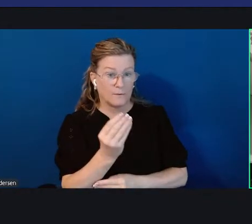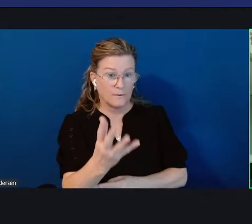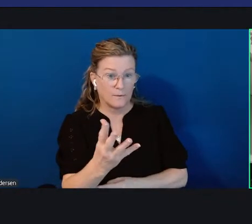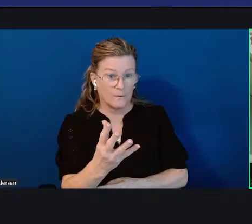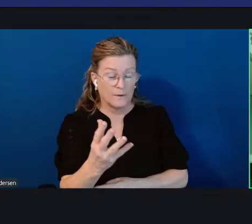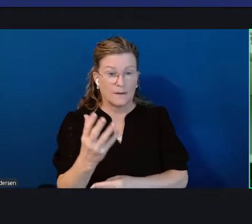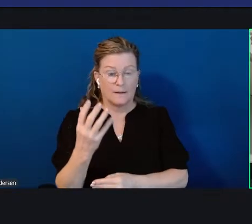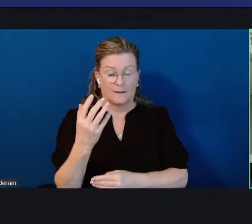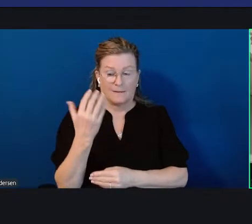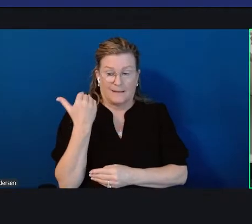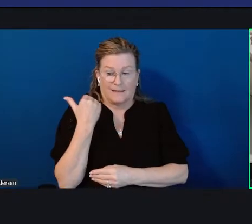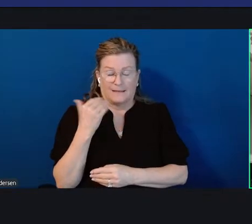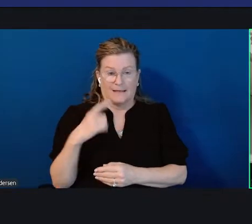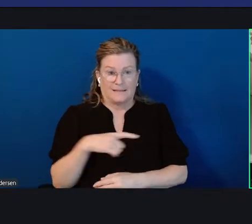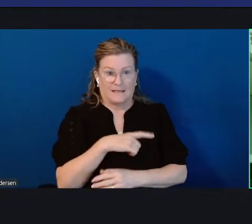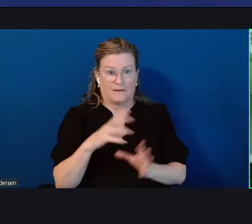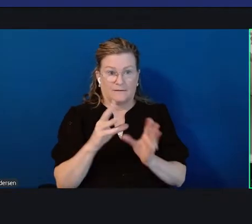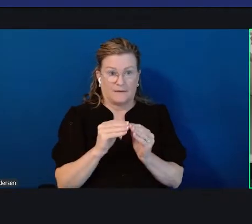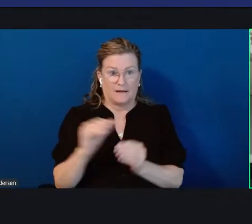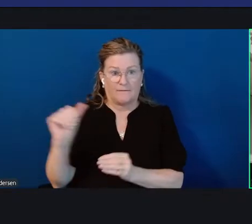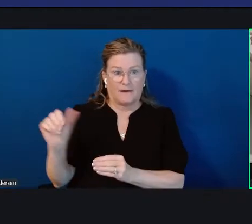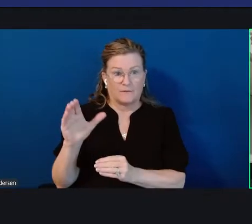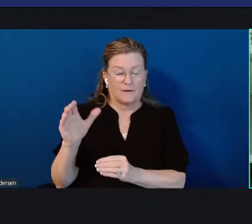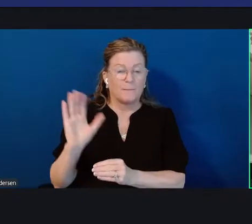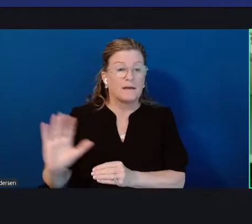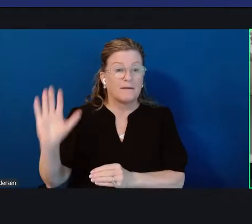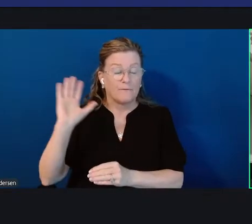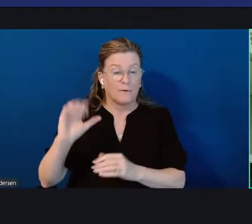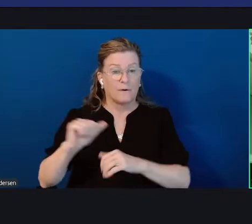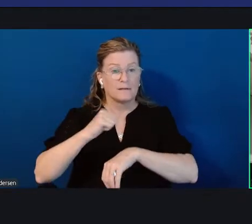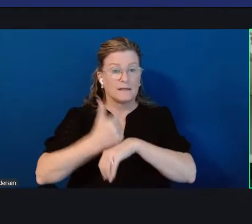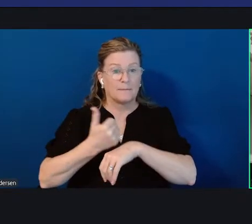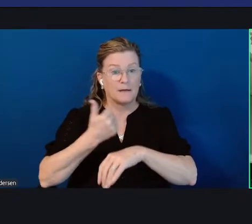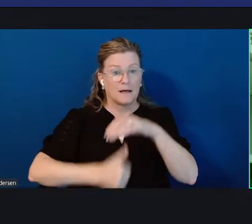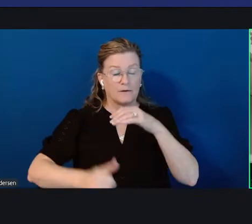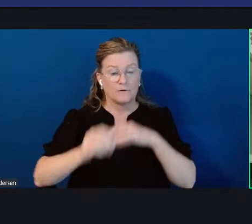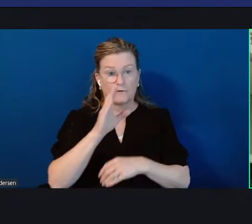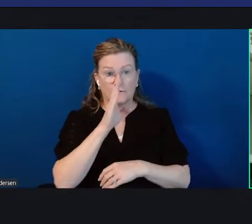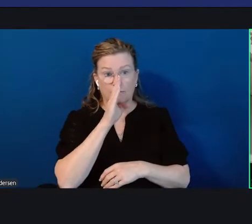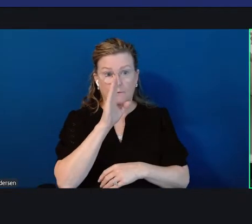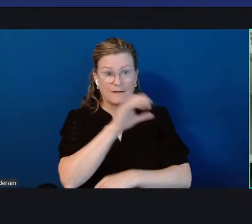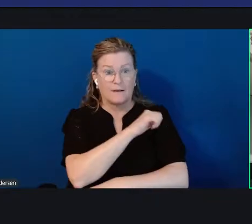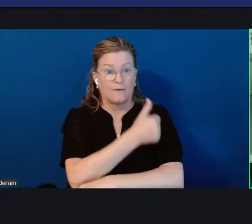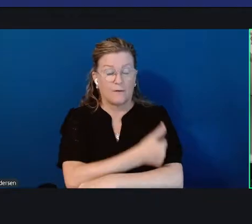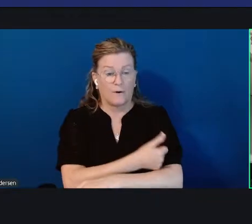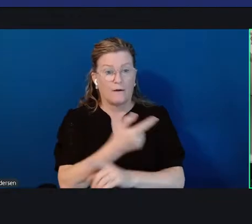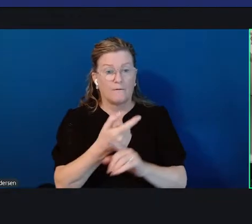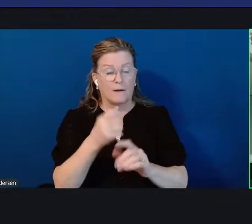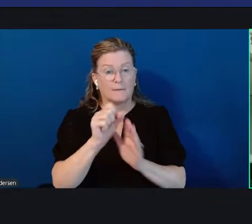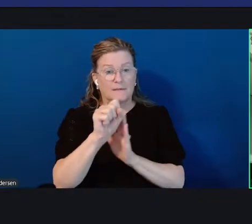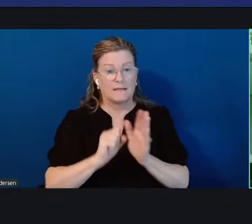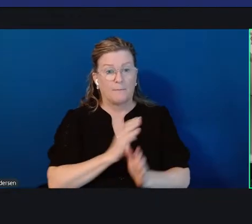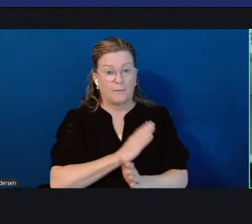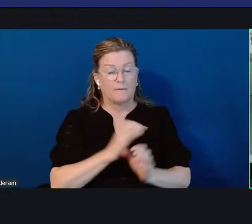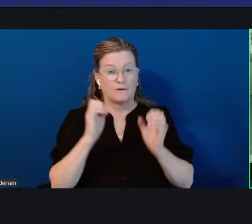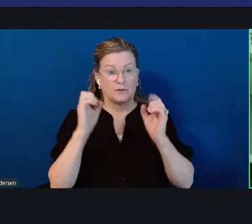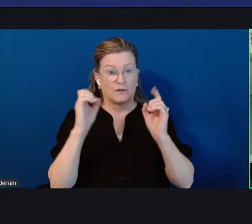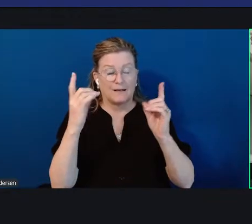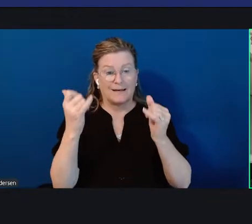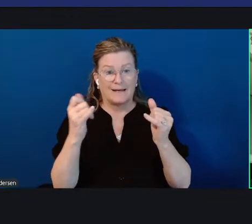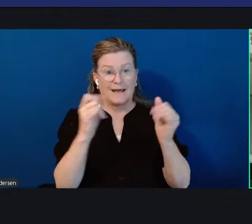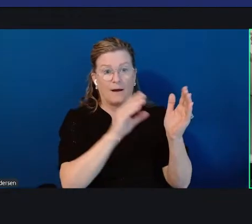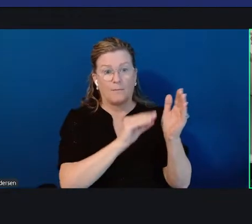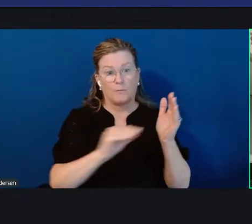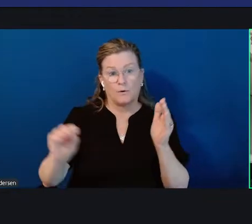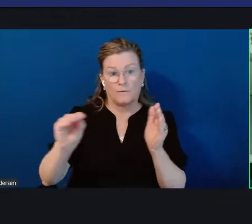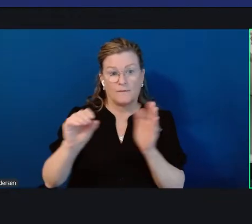last legislative session, the Advisory Council, which was previously established under direct authority of the State Board of Education, has been moved